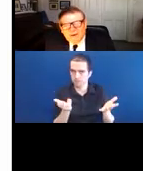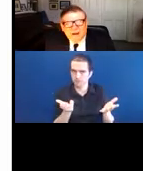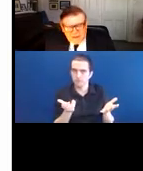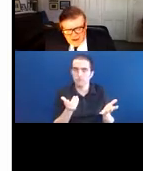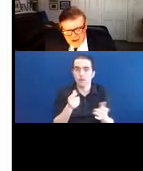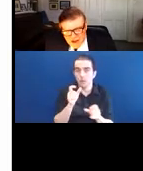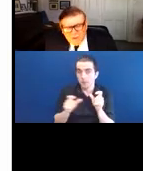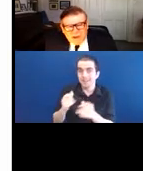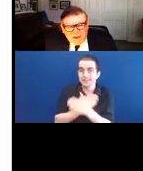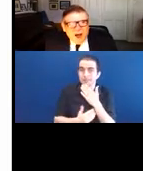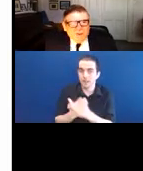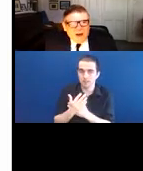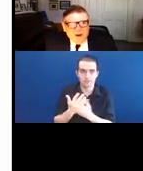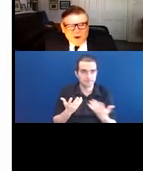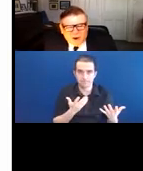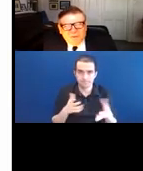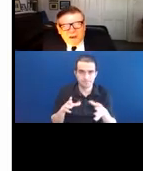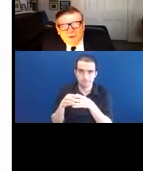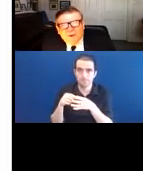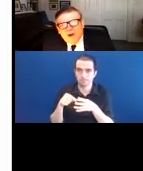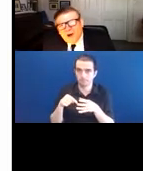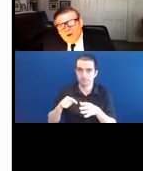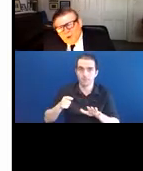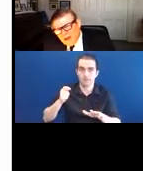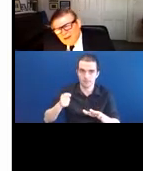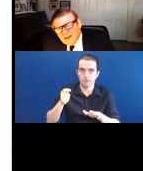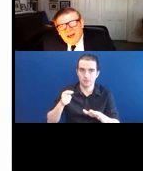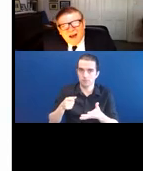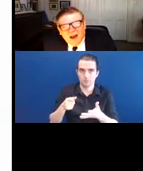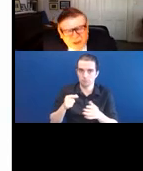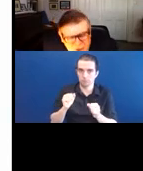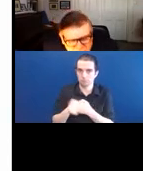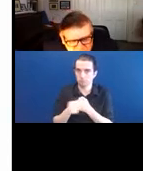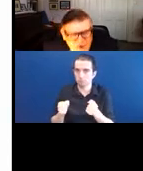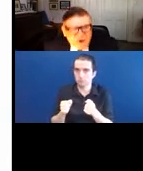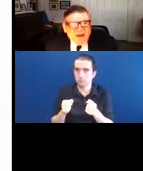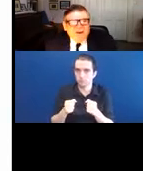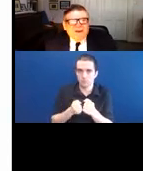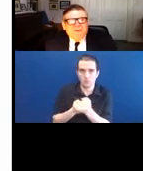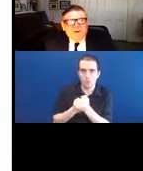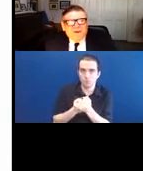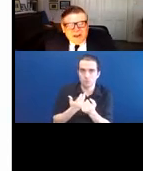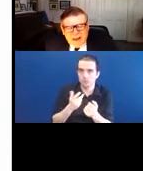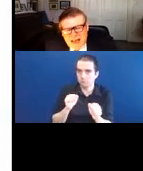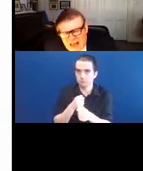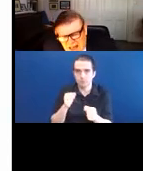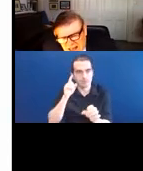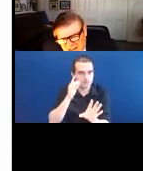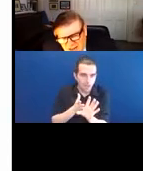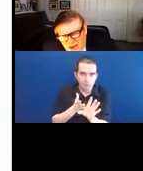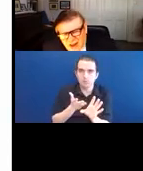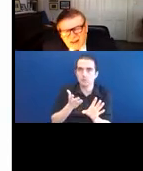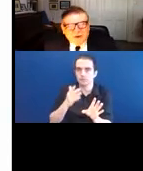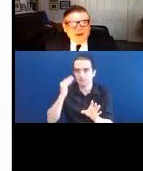legal capacity, which is why we look to people with from the neurodiverse community,